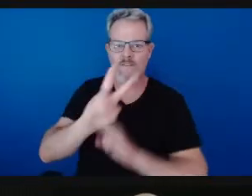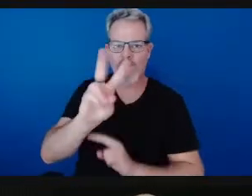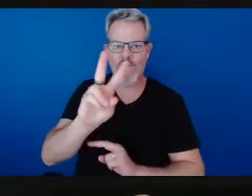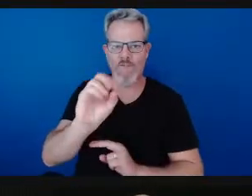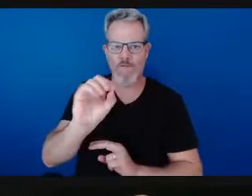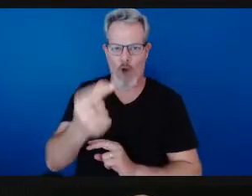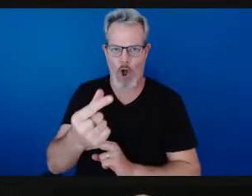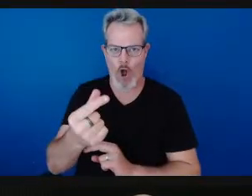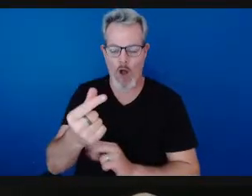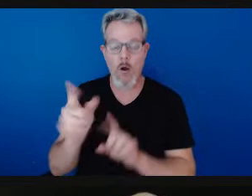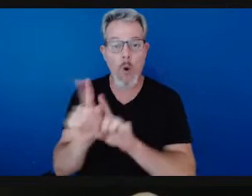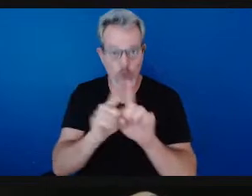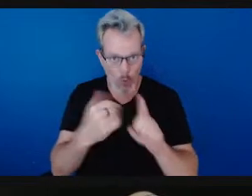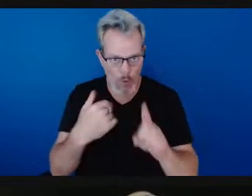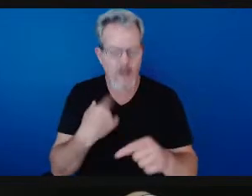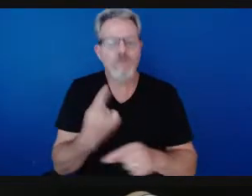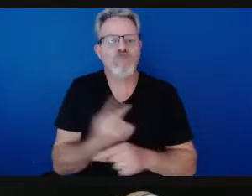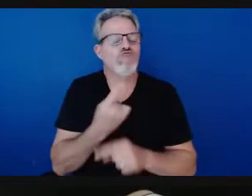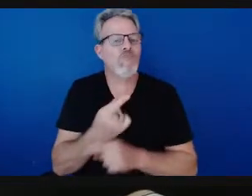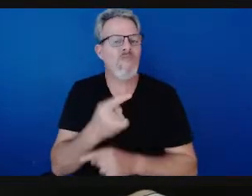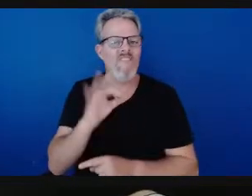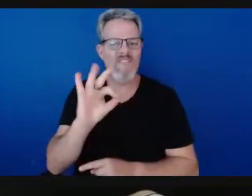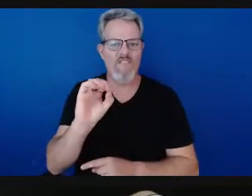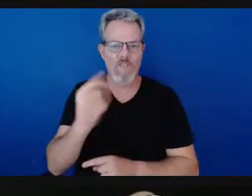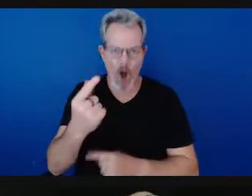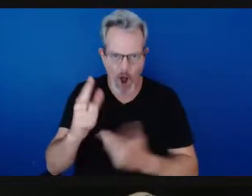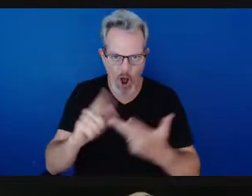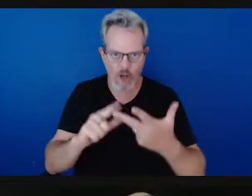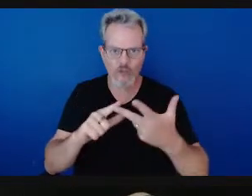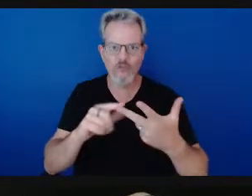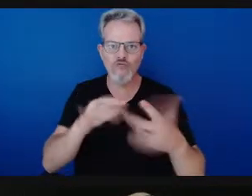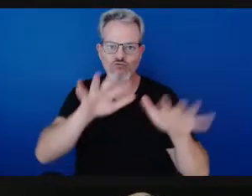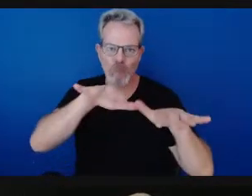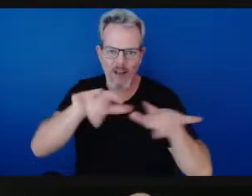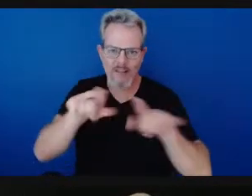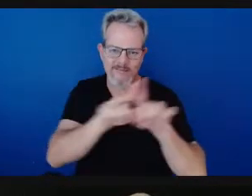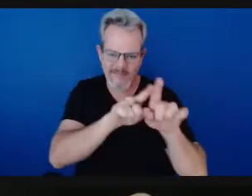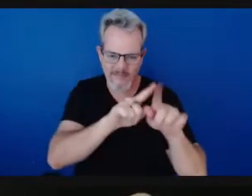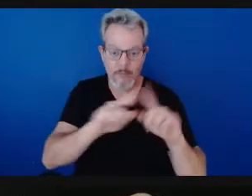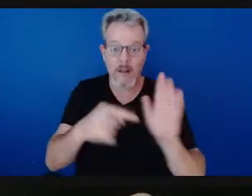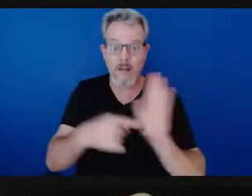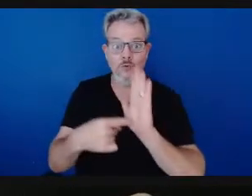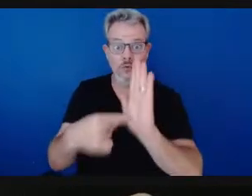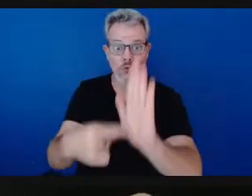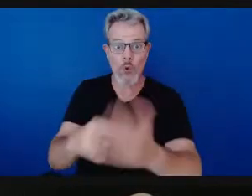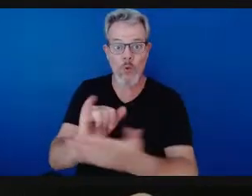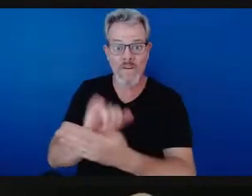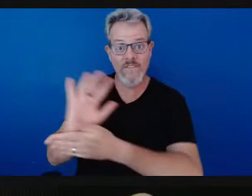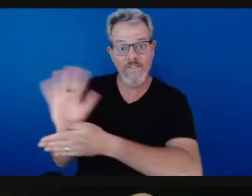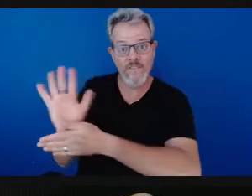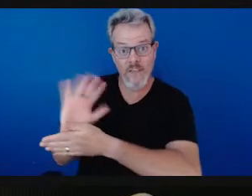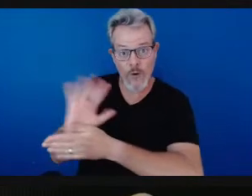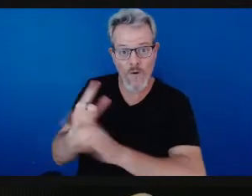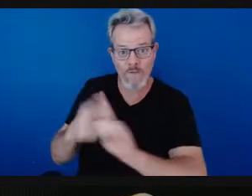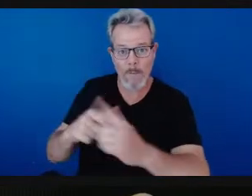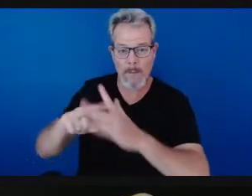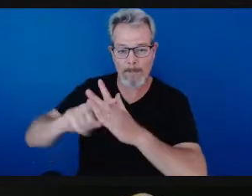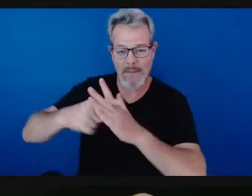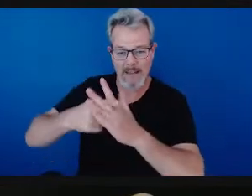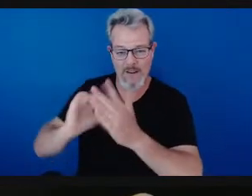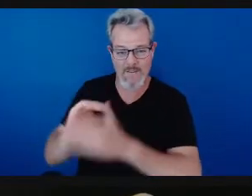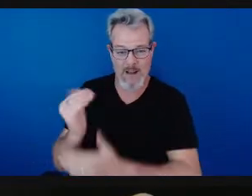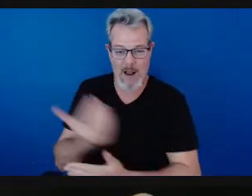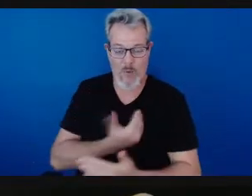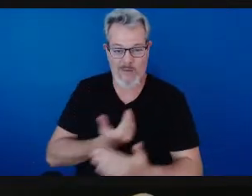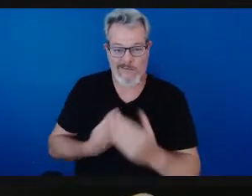regular fog and rain and all of that, but I thought I would play for you here. This is from the beginning of the eruption, what was visible from Volcano